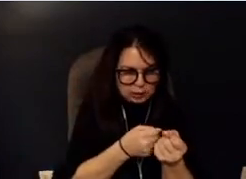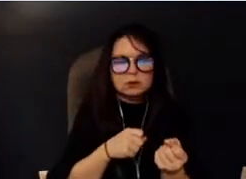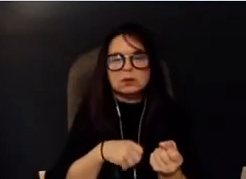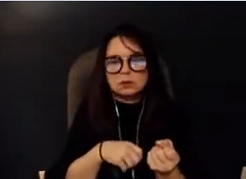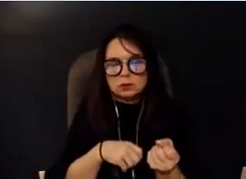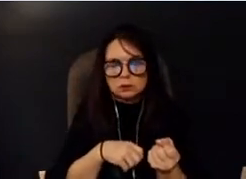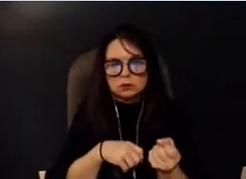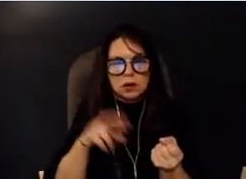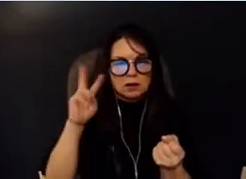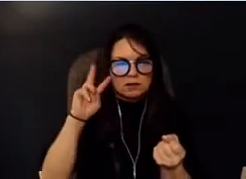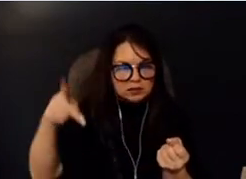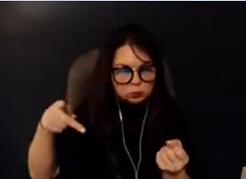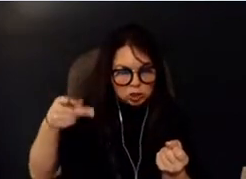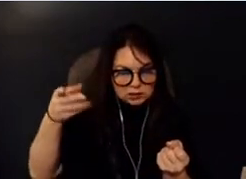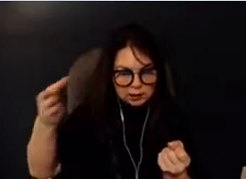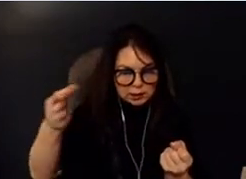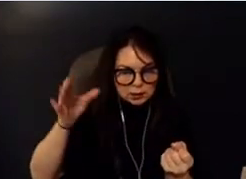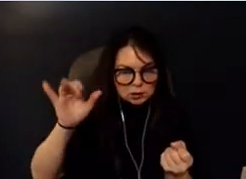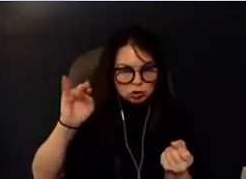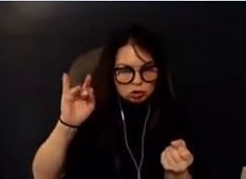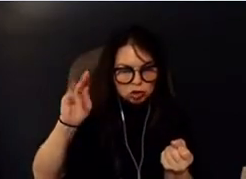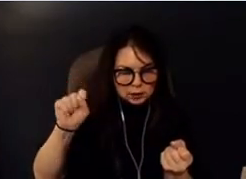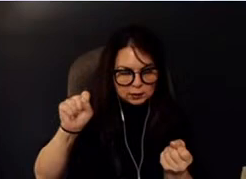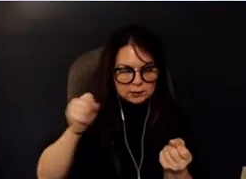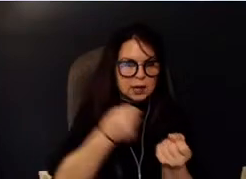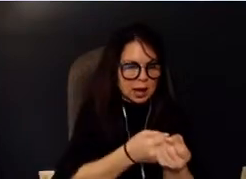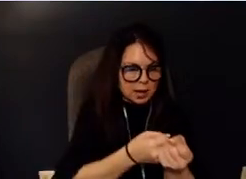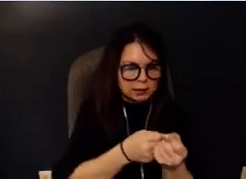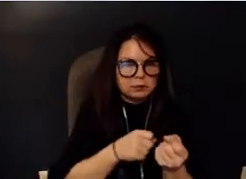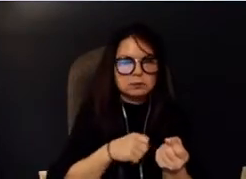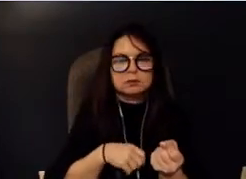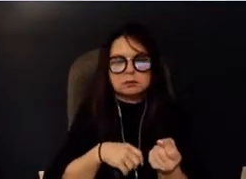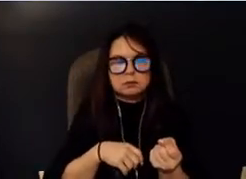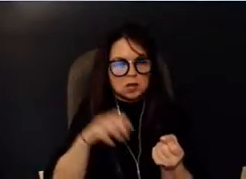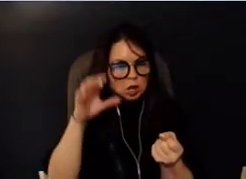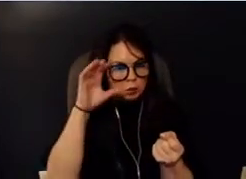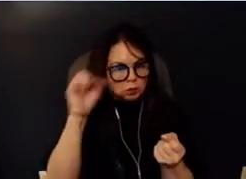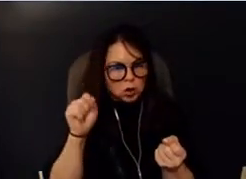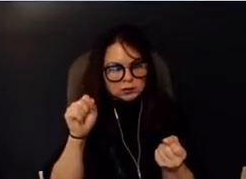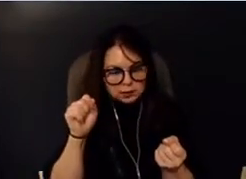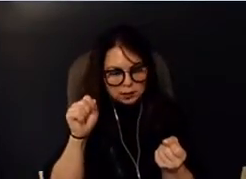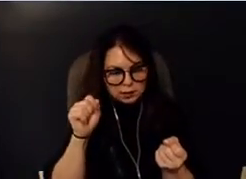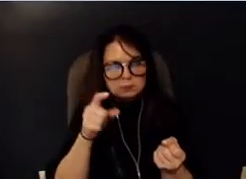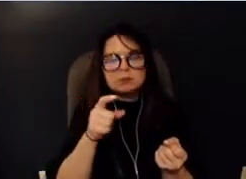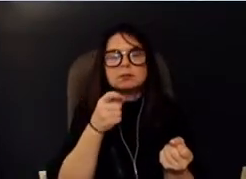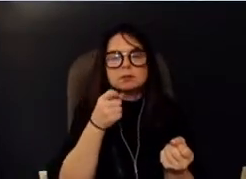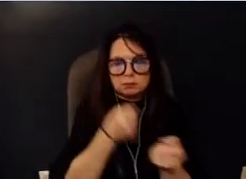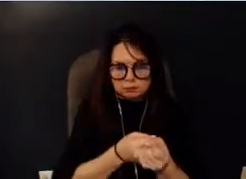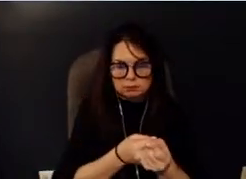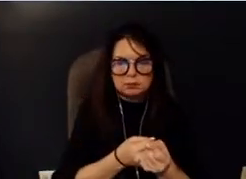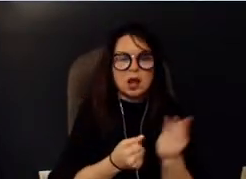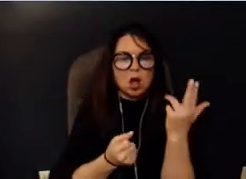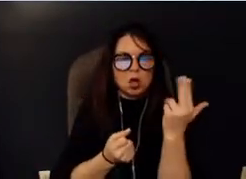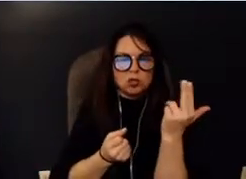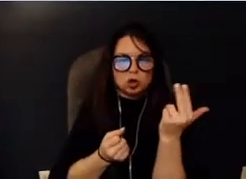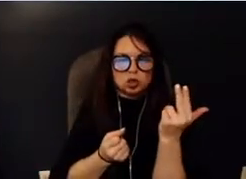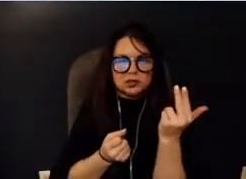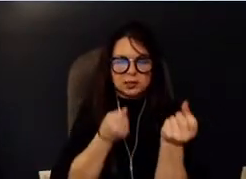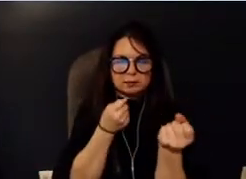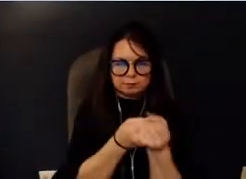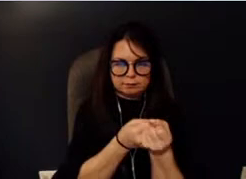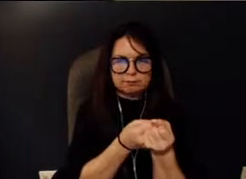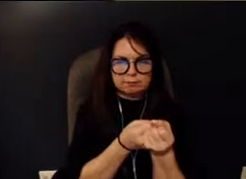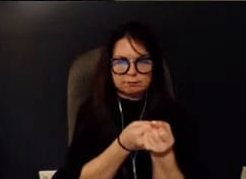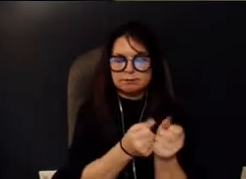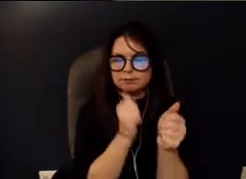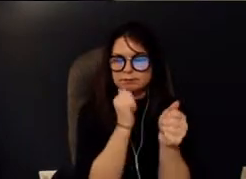Jenkins. Aye. President Bender. Aye. There are 13 ayes. That carries, and that